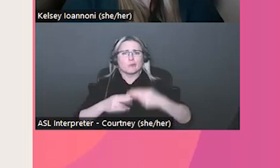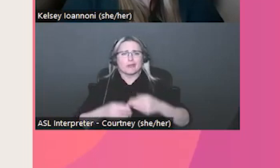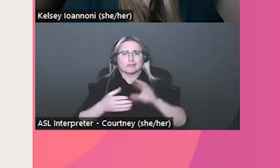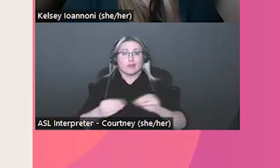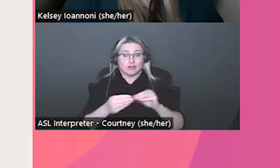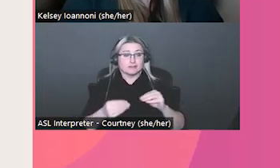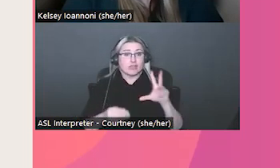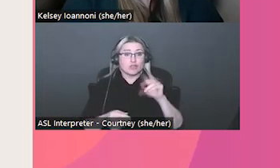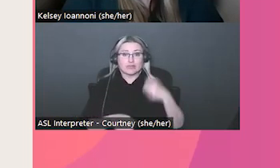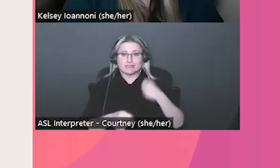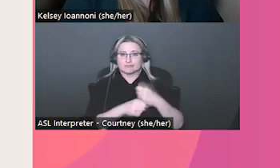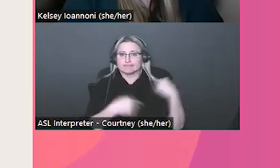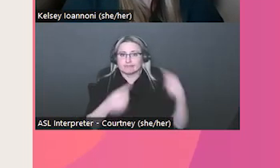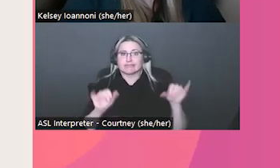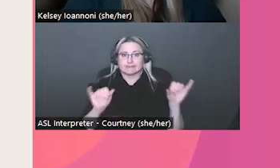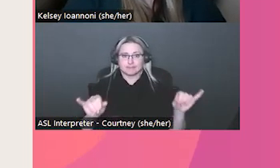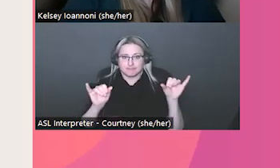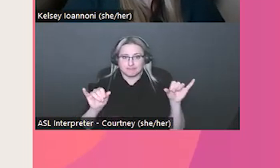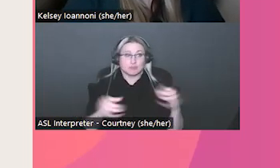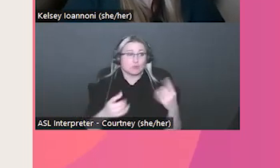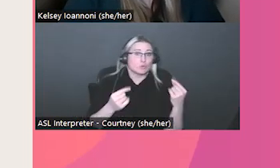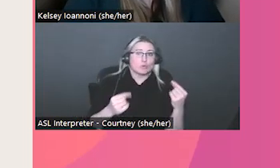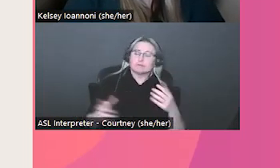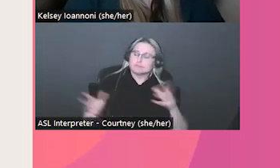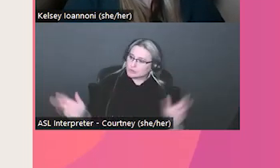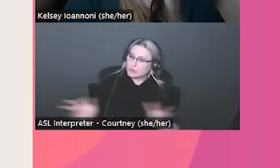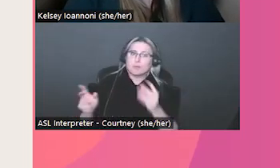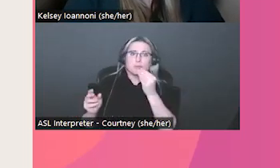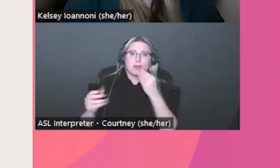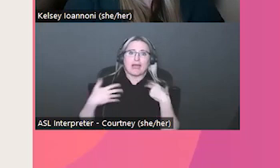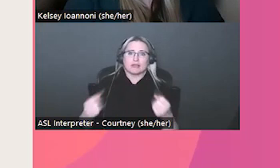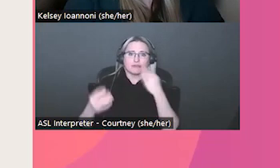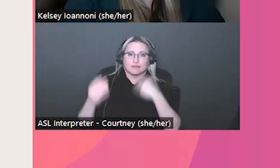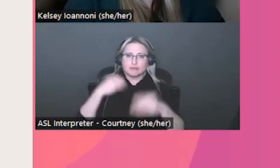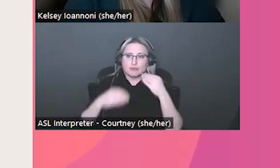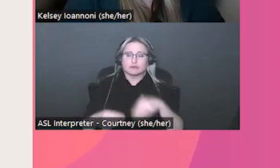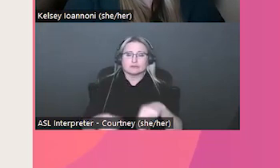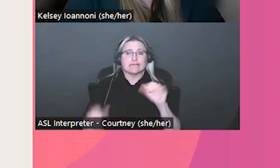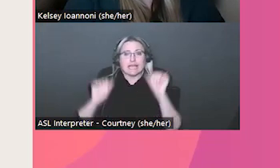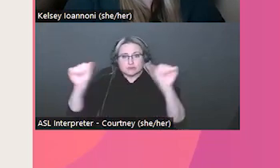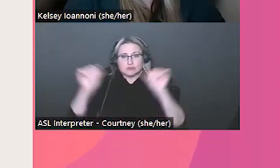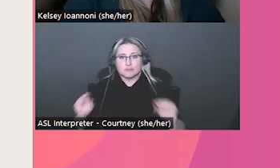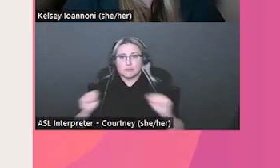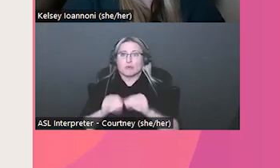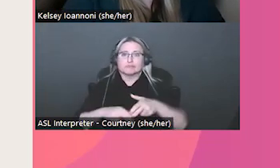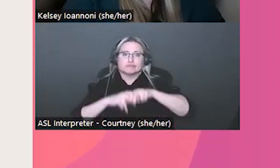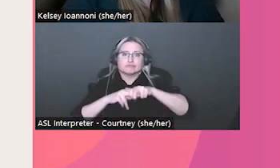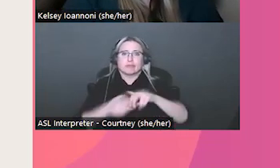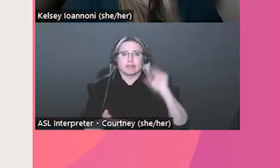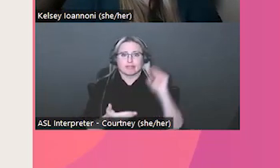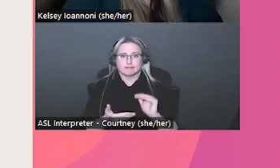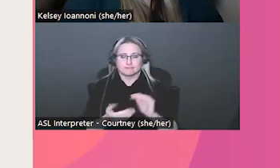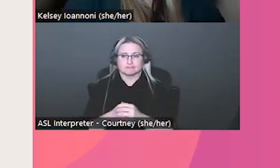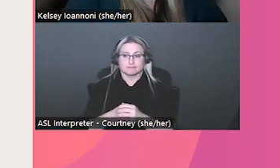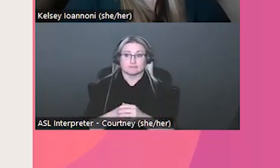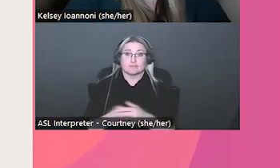on how to help their fat children is to get them to eat more healthy food, get them to exercise, eat less junk food, and be less sedentary. Many of the women